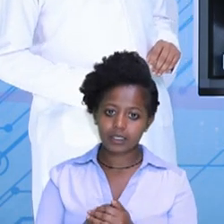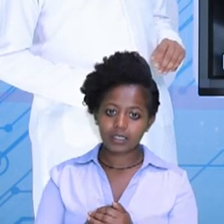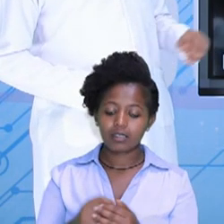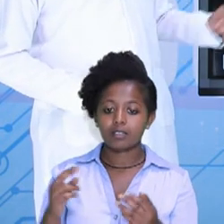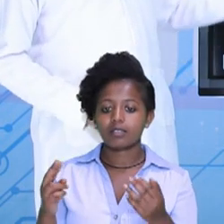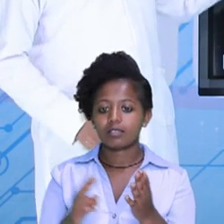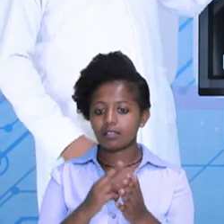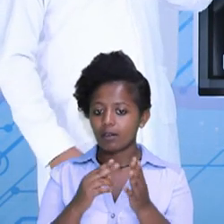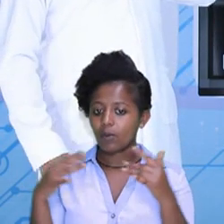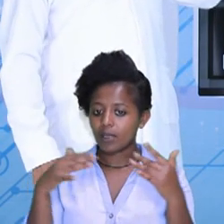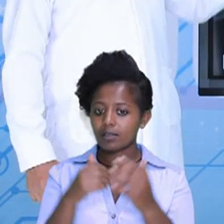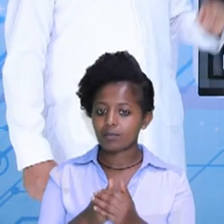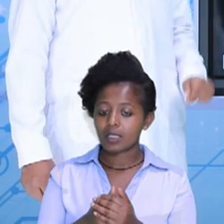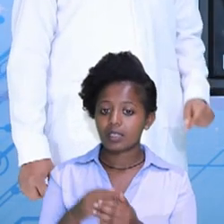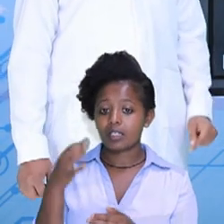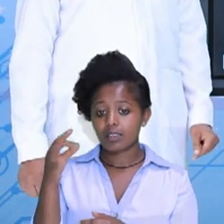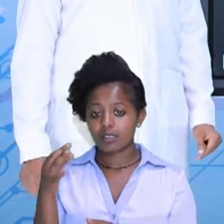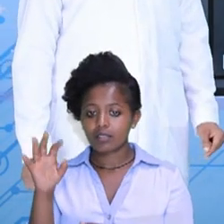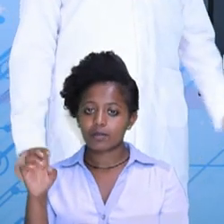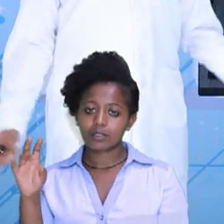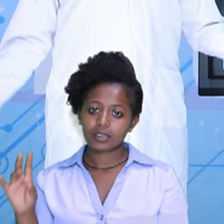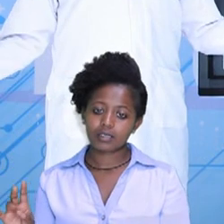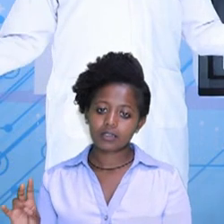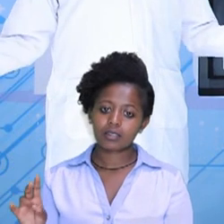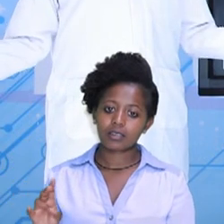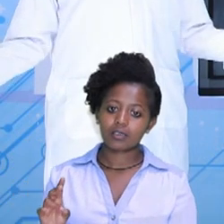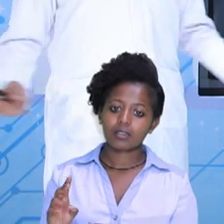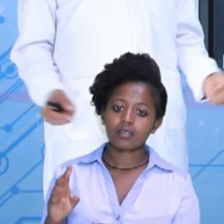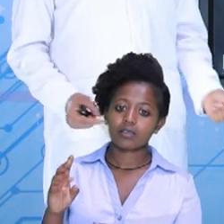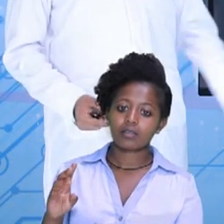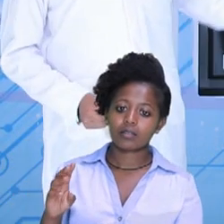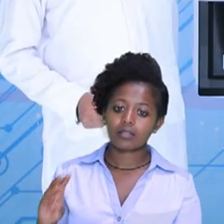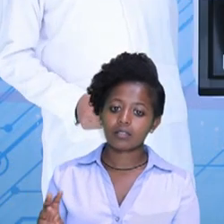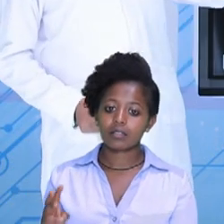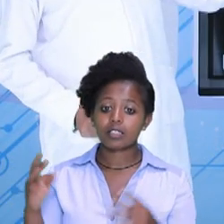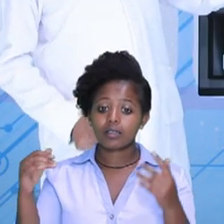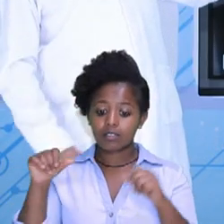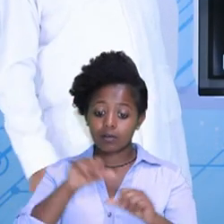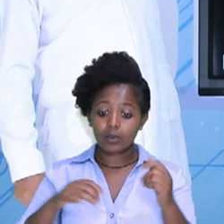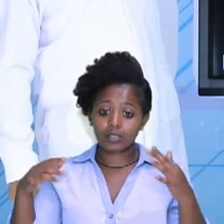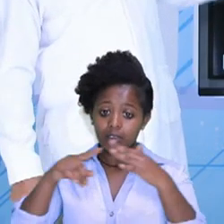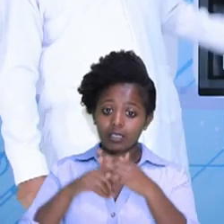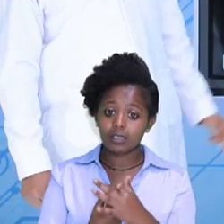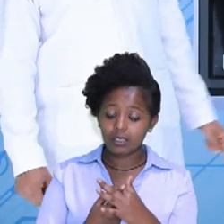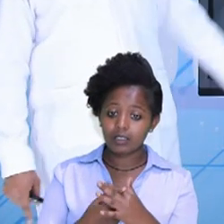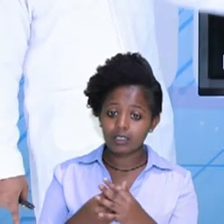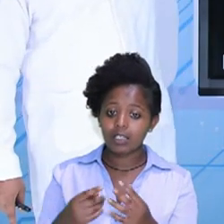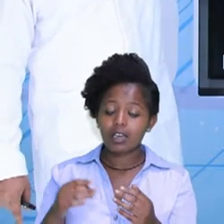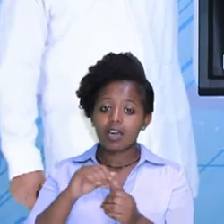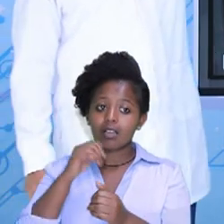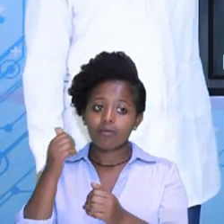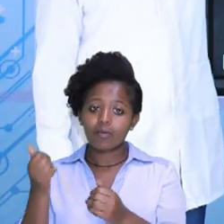the war. In 1946, the civil war was started when the Kuomintang army started a